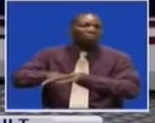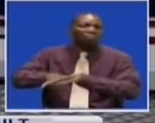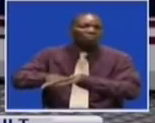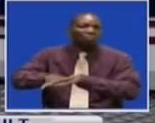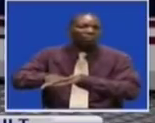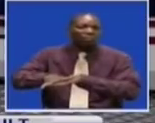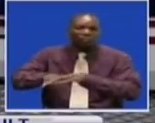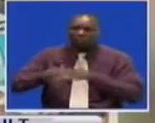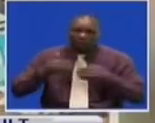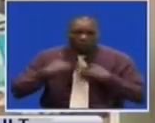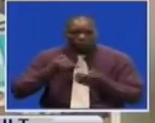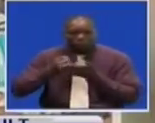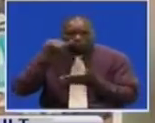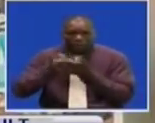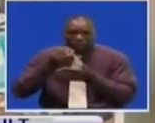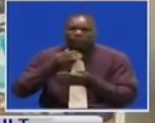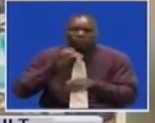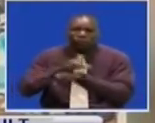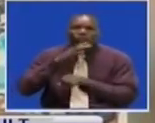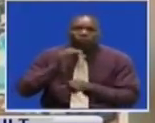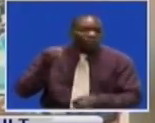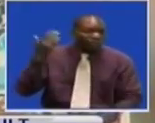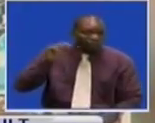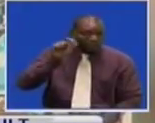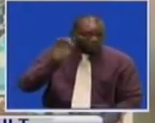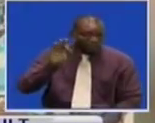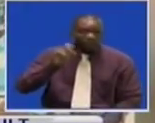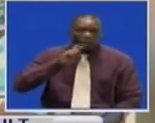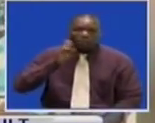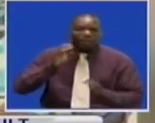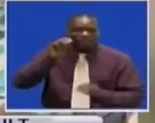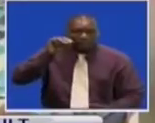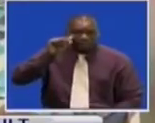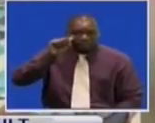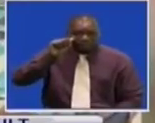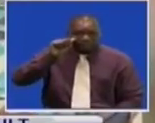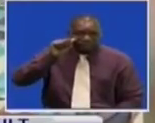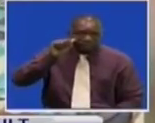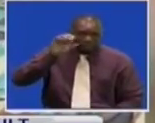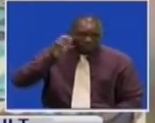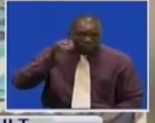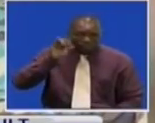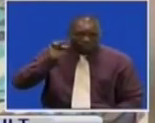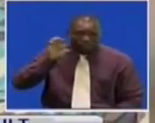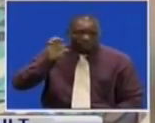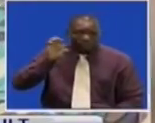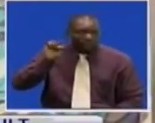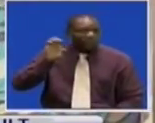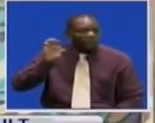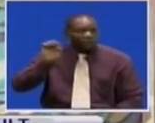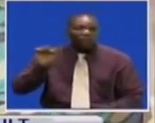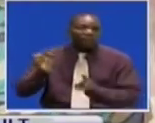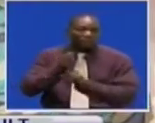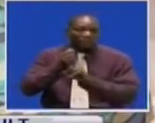The Drug Enforcement Commission has arrested former Zambia Air Force Commander Lieutenant General Eric Chimese.